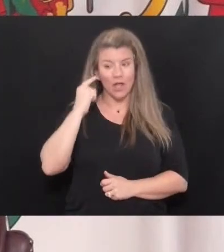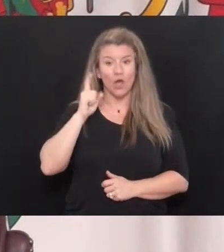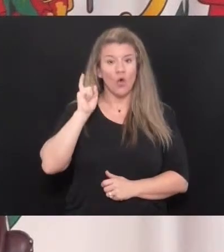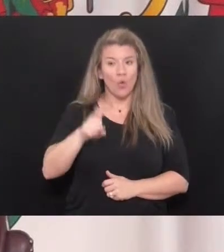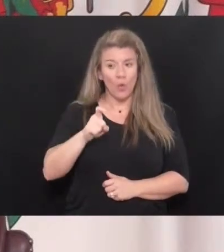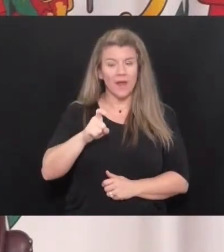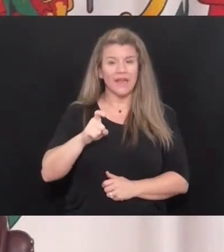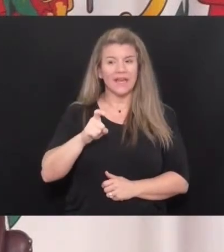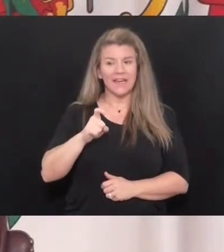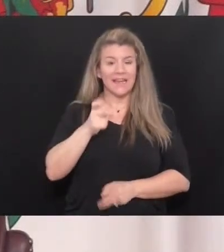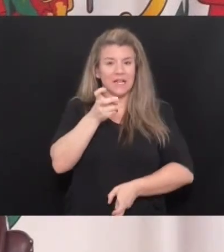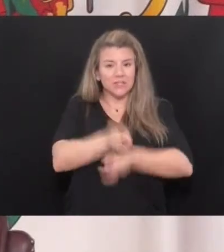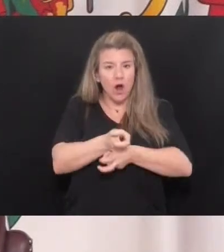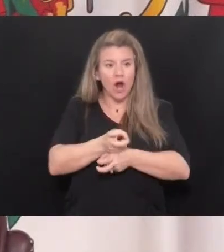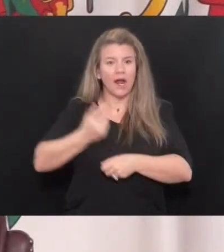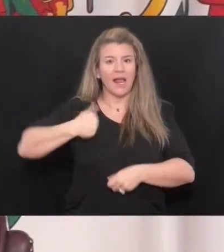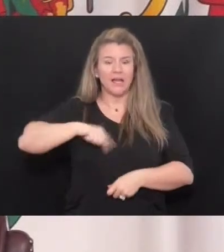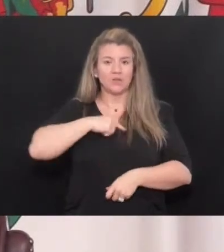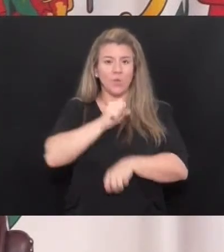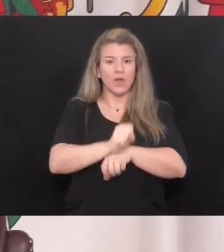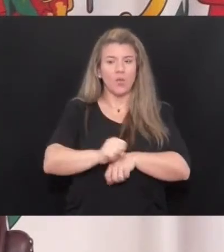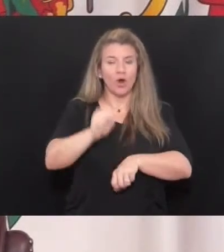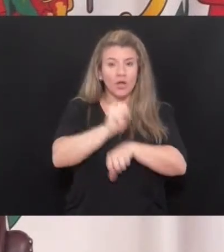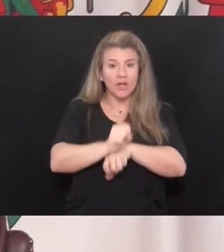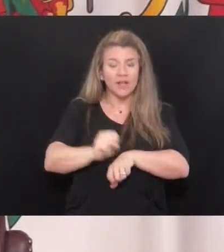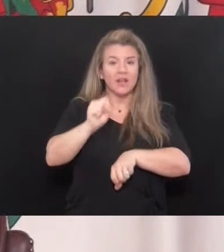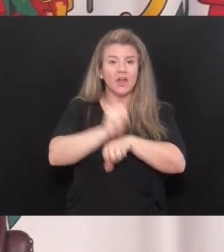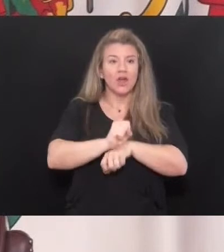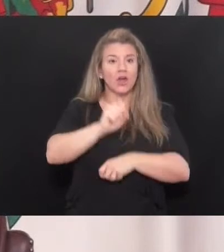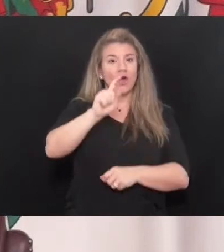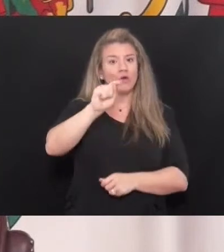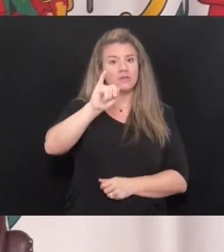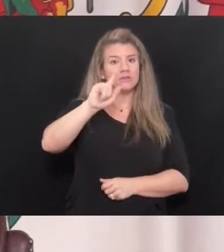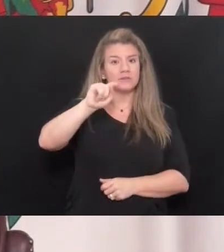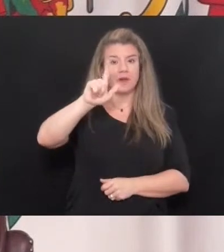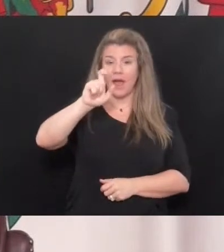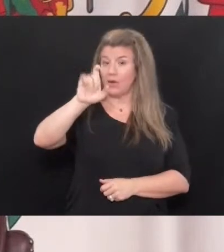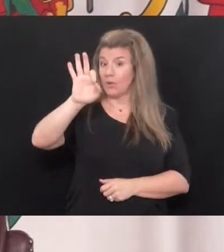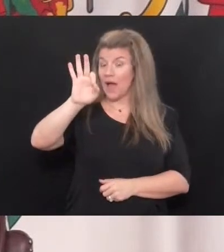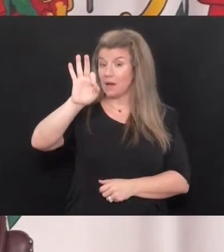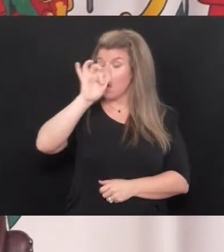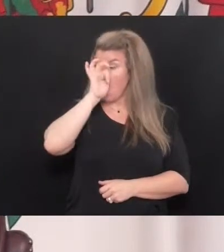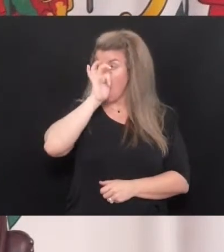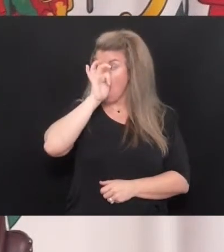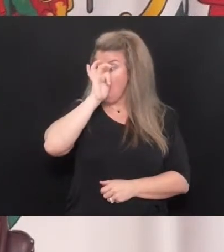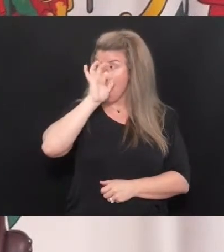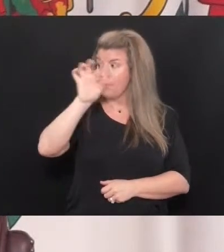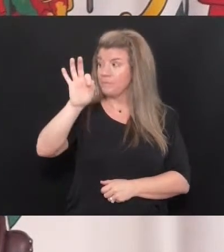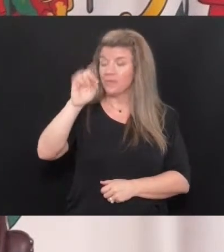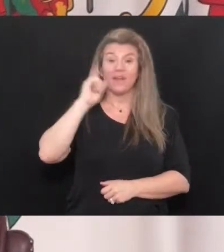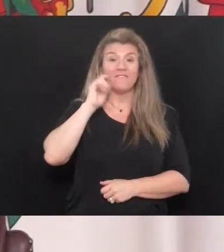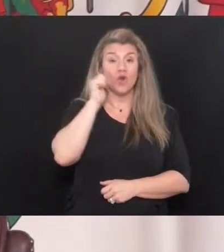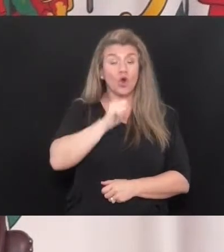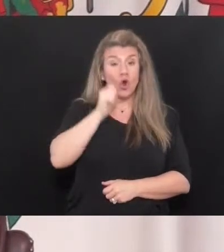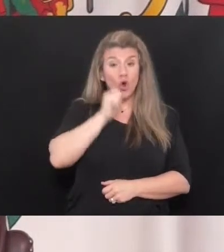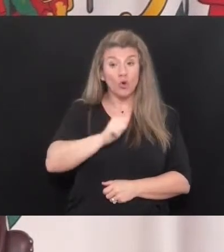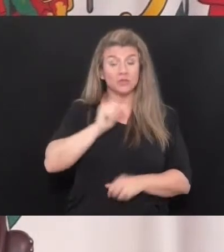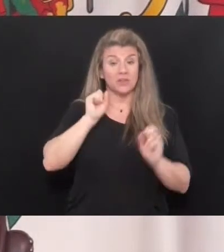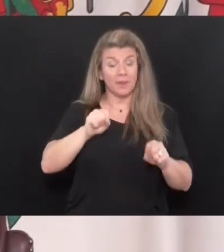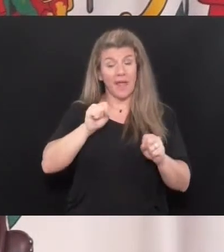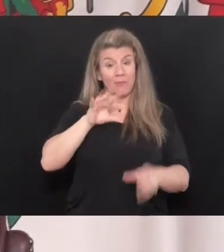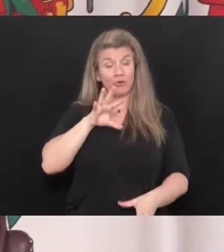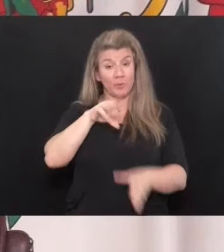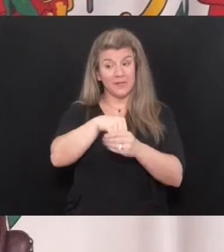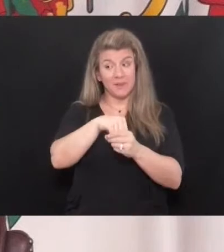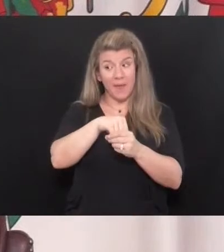as hard as we worked on Title IX, you know, for girls to be able to